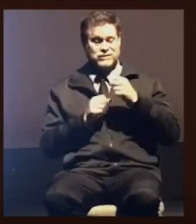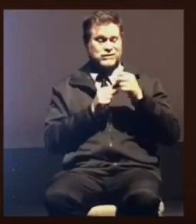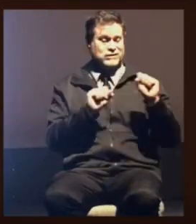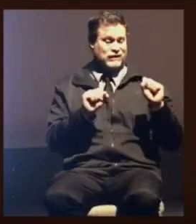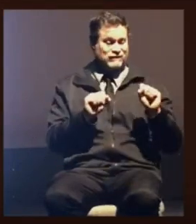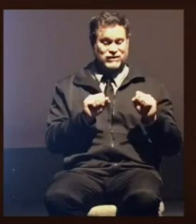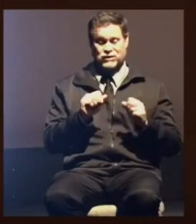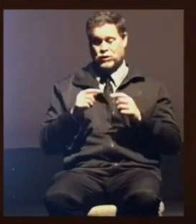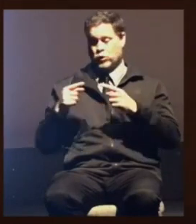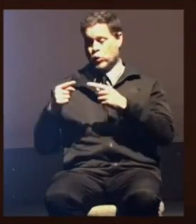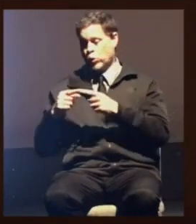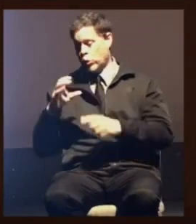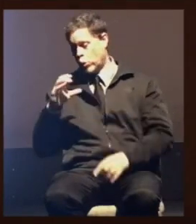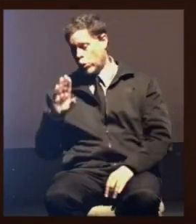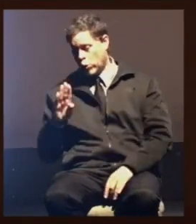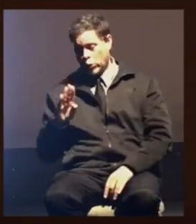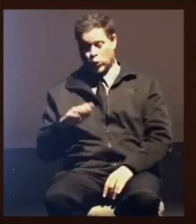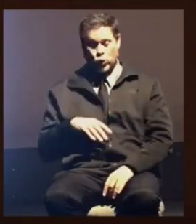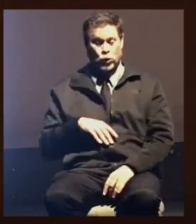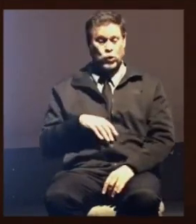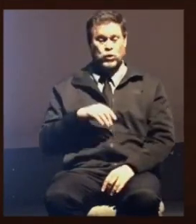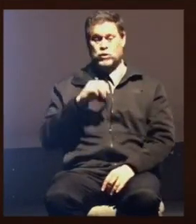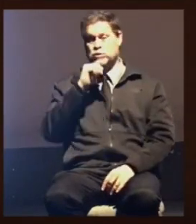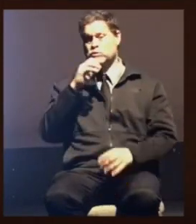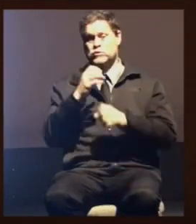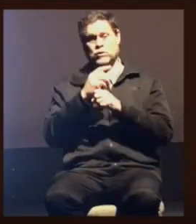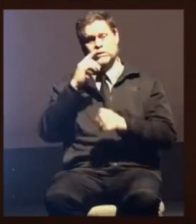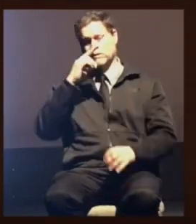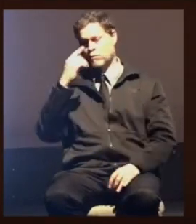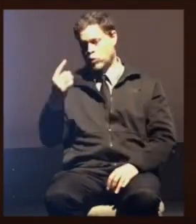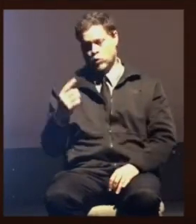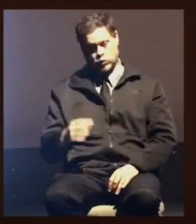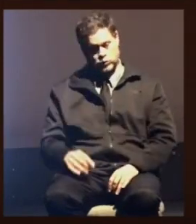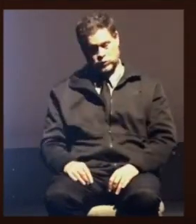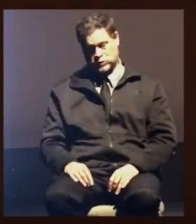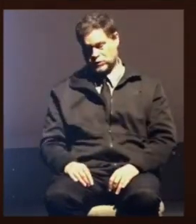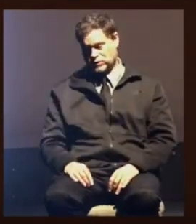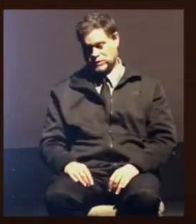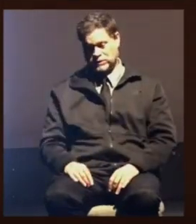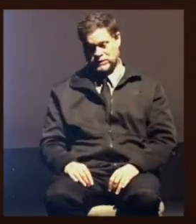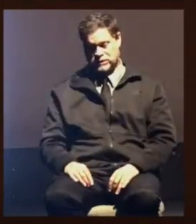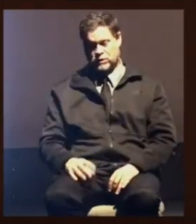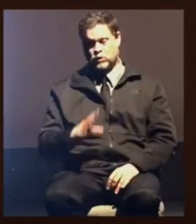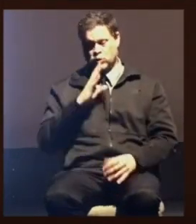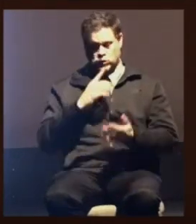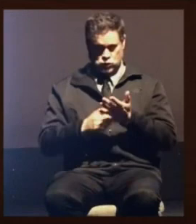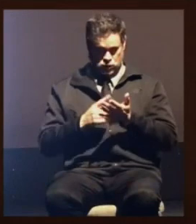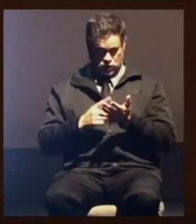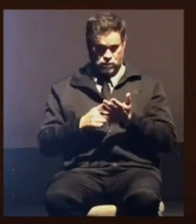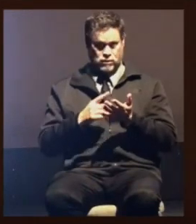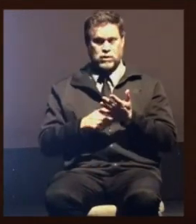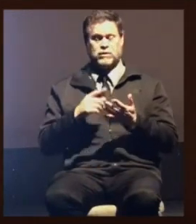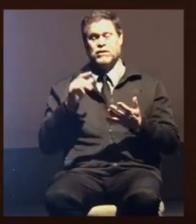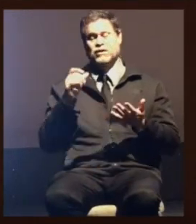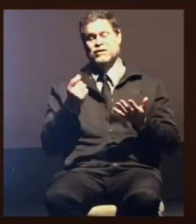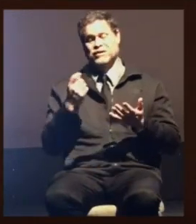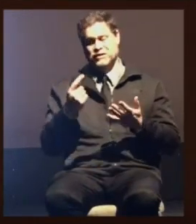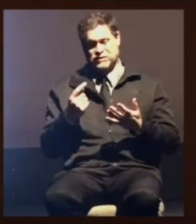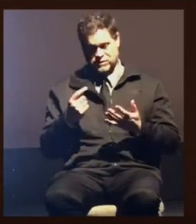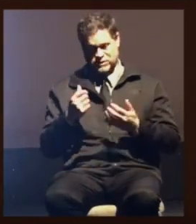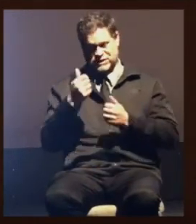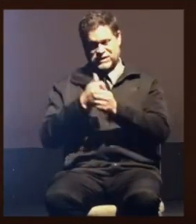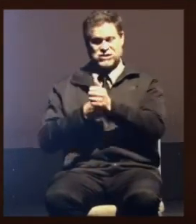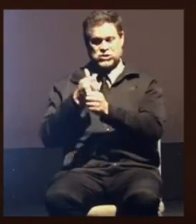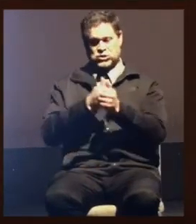could be a corner. Don't get bored. We talk about this a little bit.